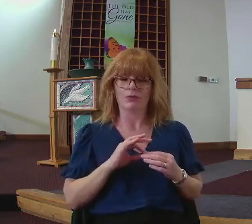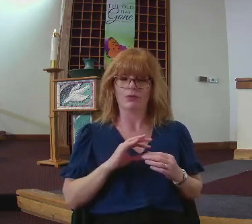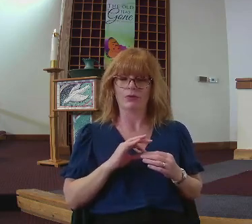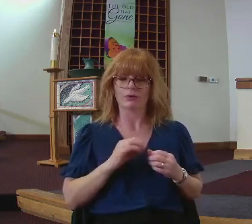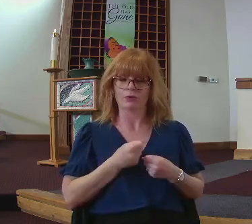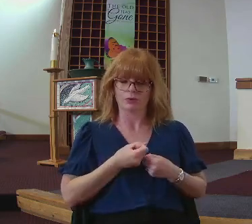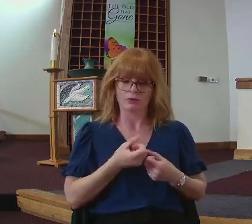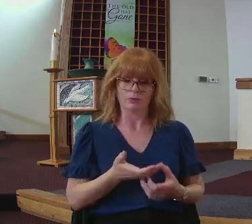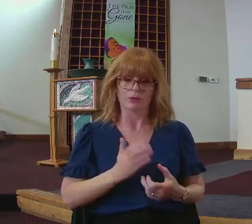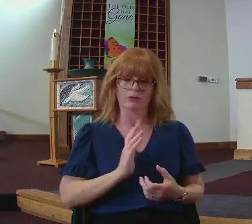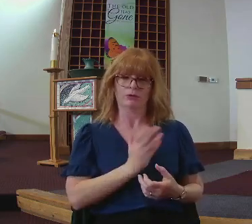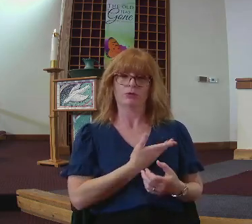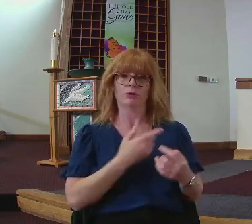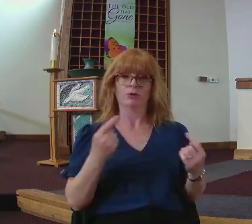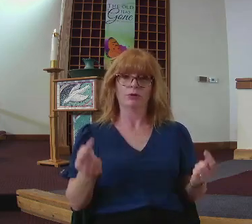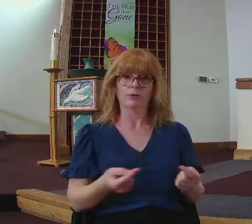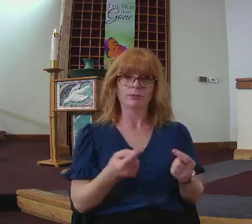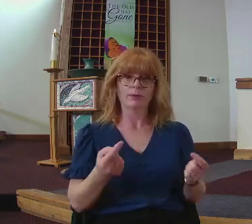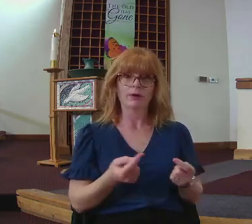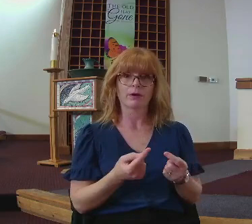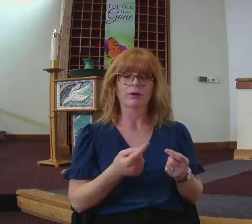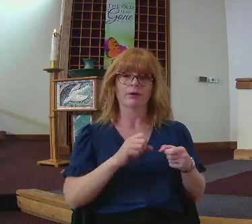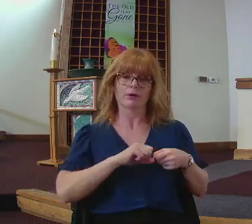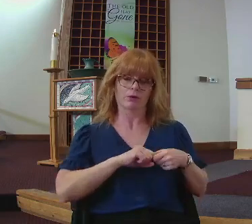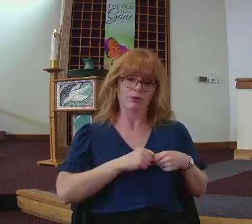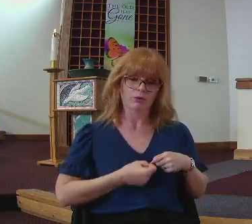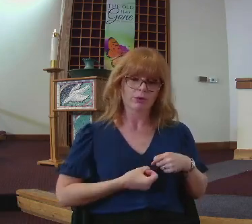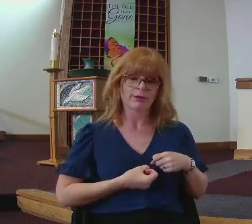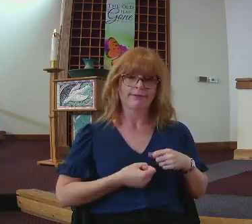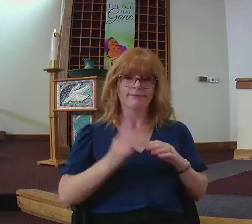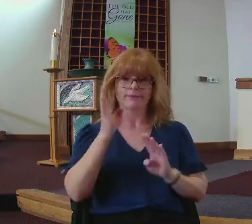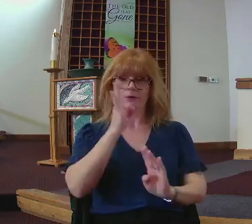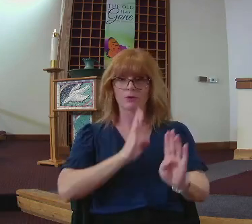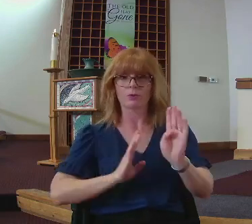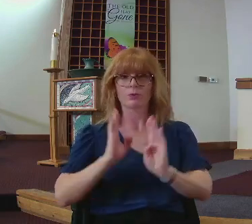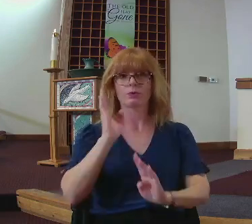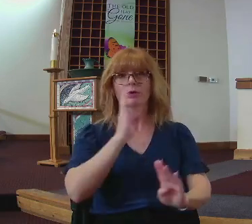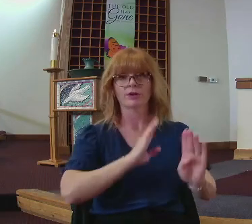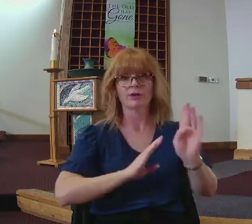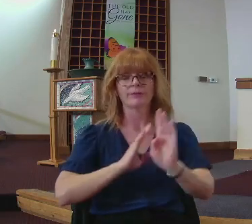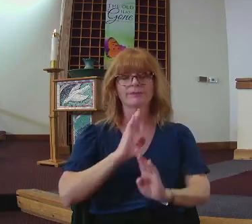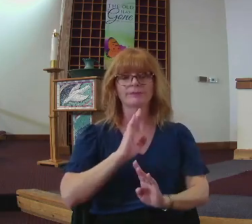the pain, the grief, the worry.